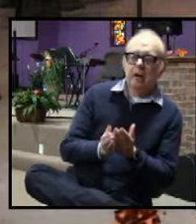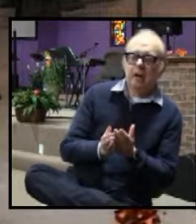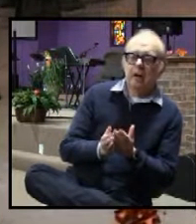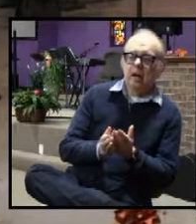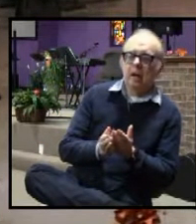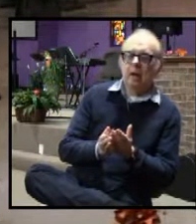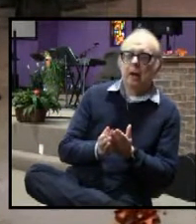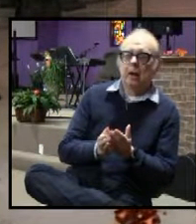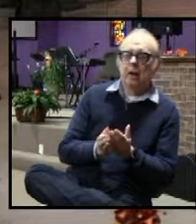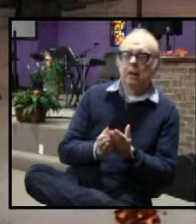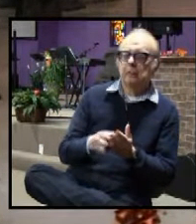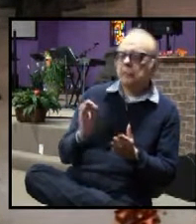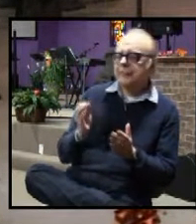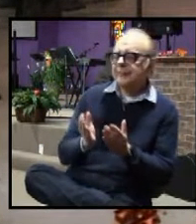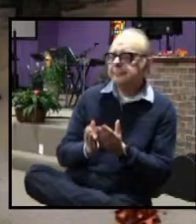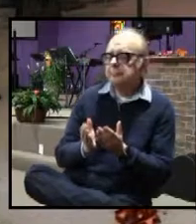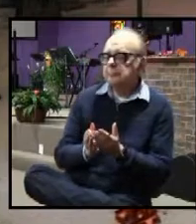books